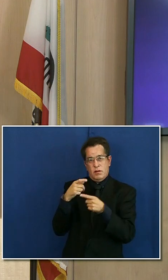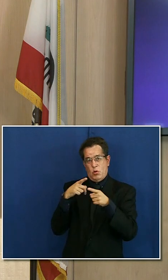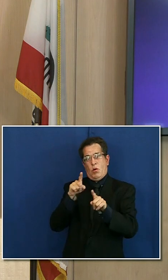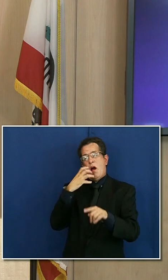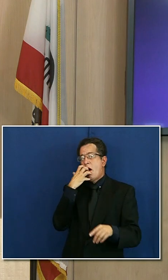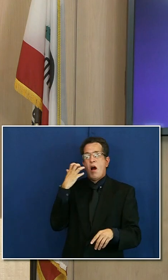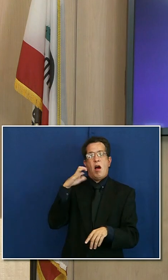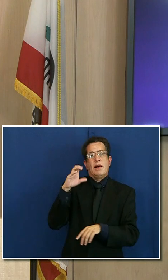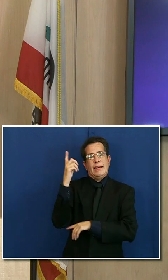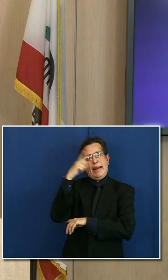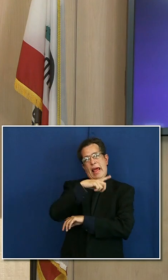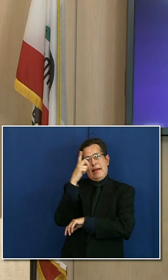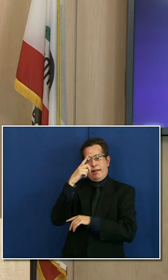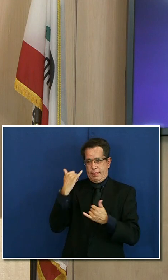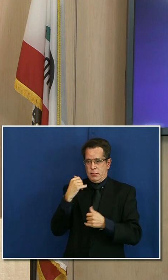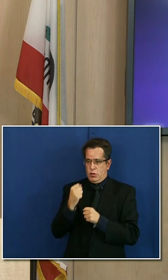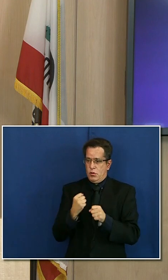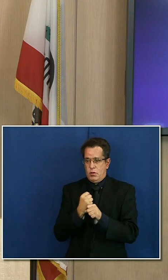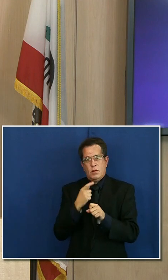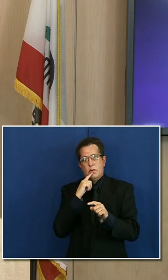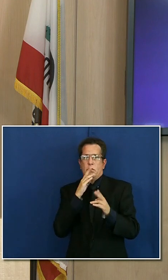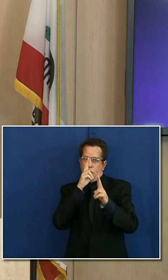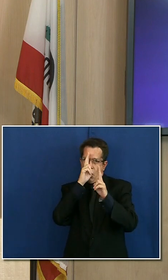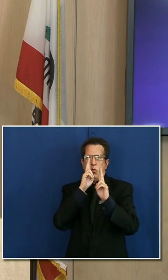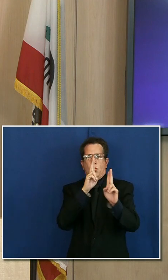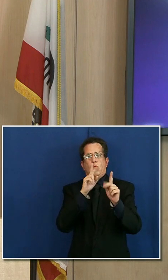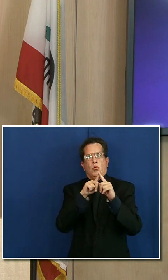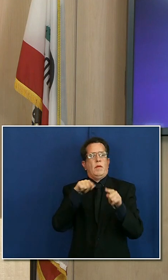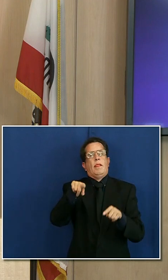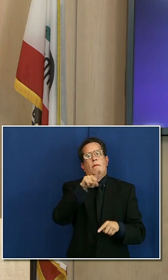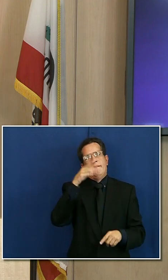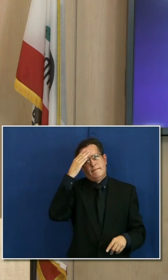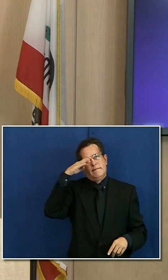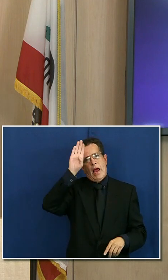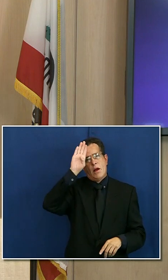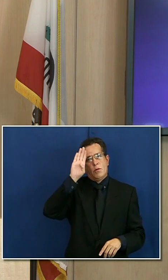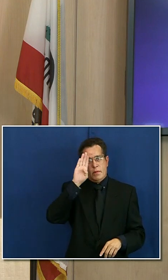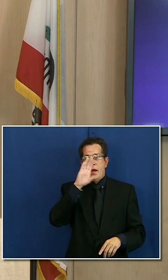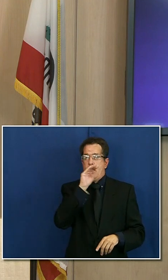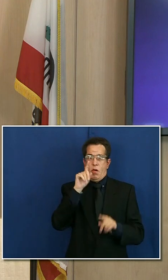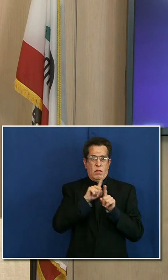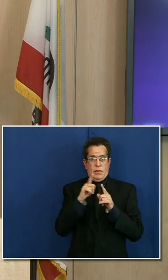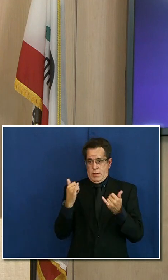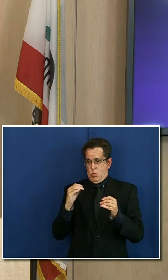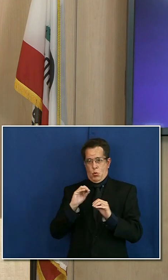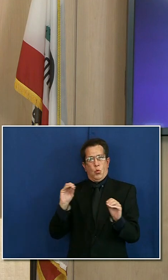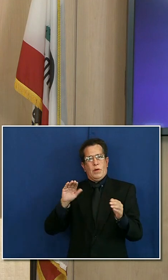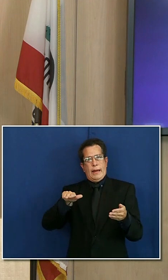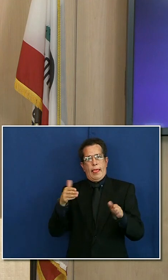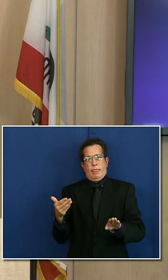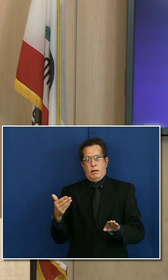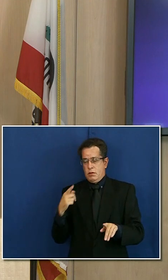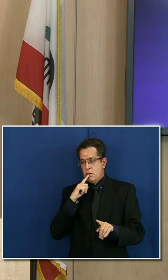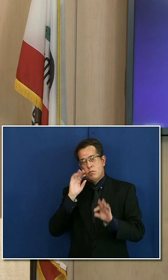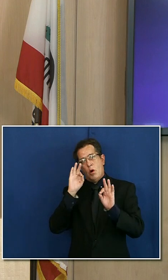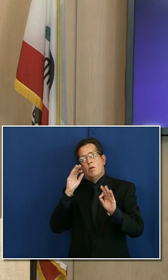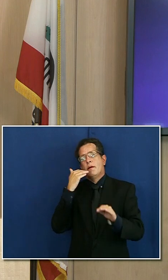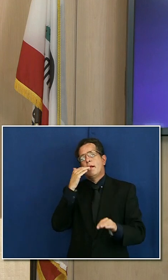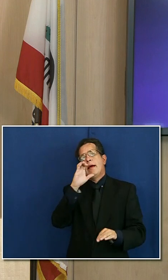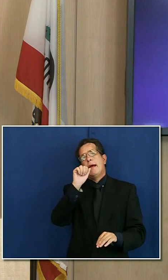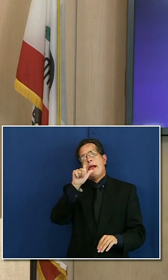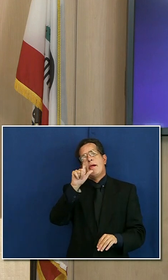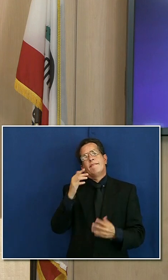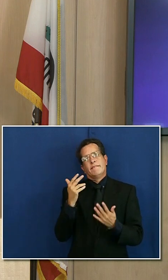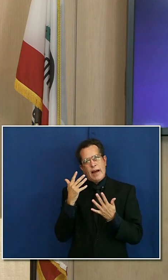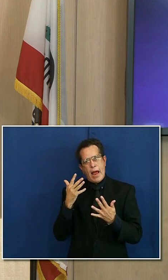year. The fact that we have not had any deaths so far is a testament to the work of CAL FIRE, our